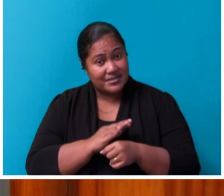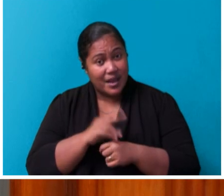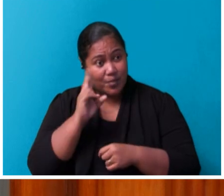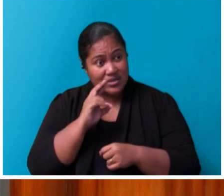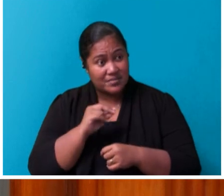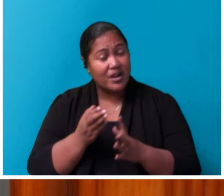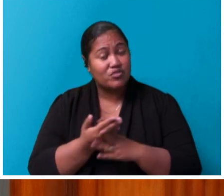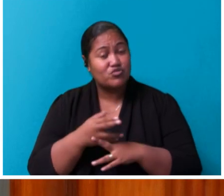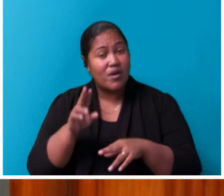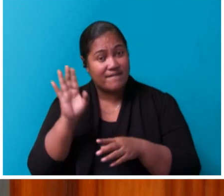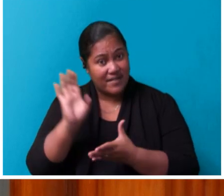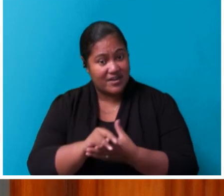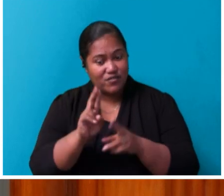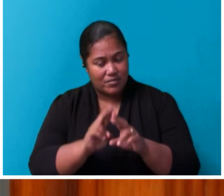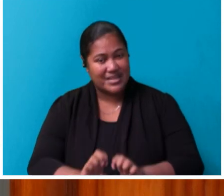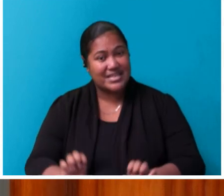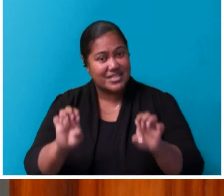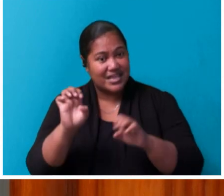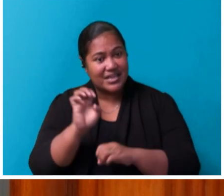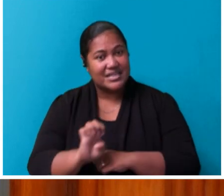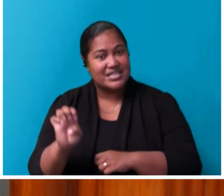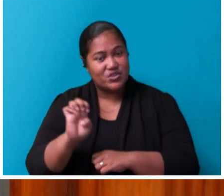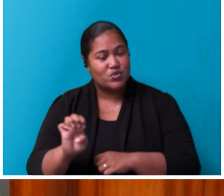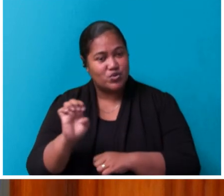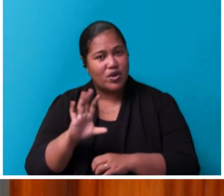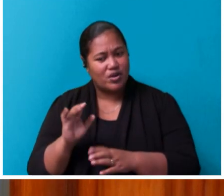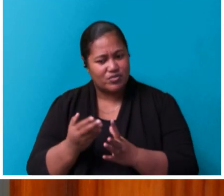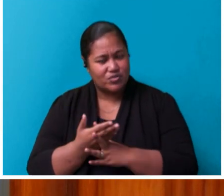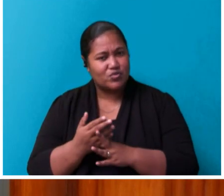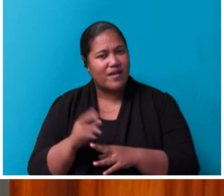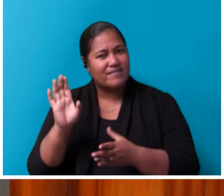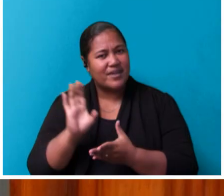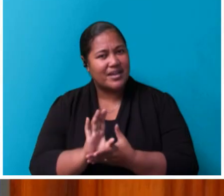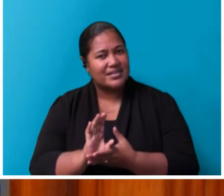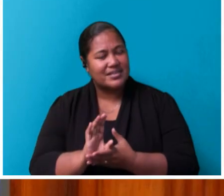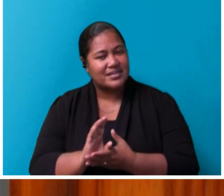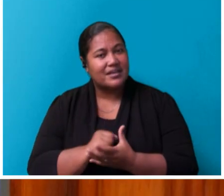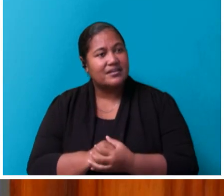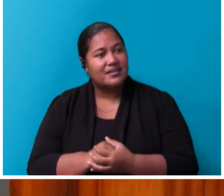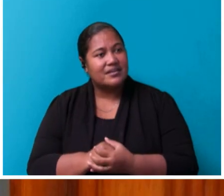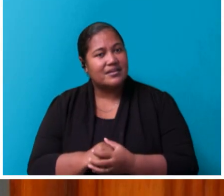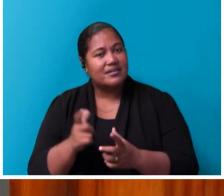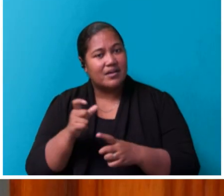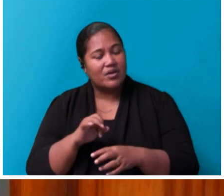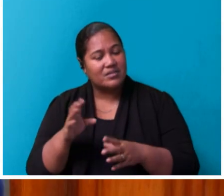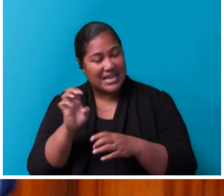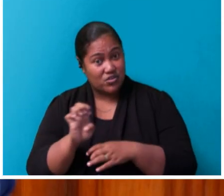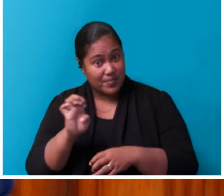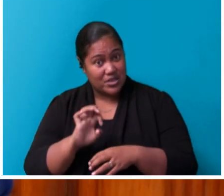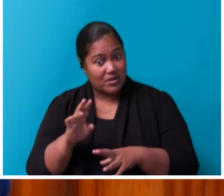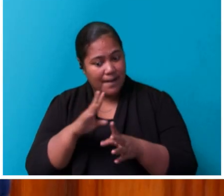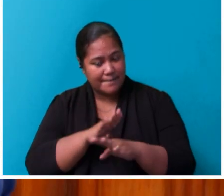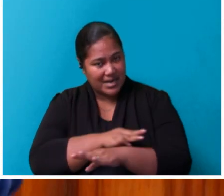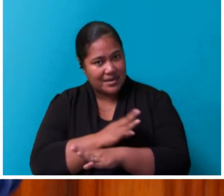EU Programme for Environment and Urban Mobility, or Pacific European Union Marine Partnership Programme,